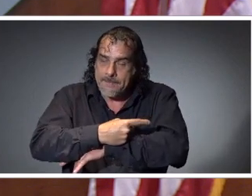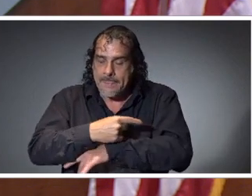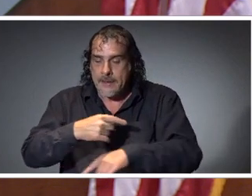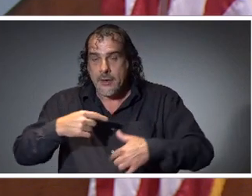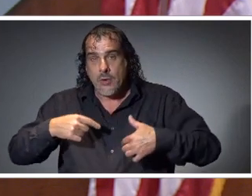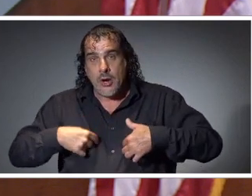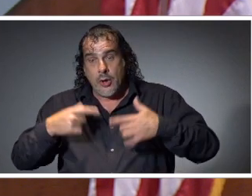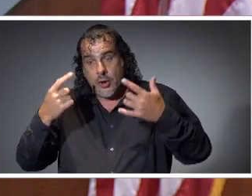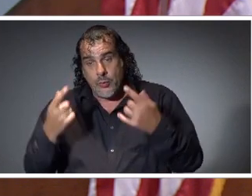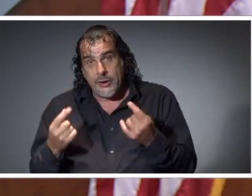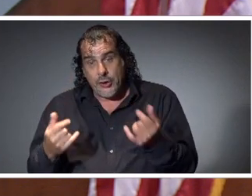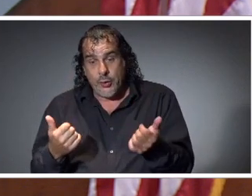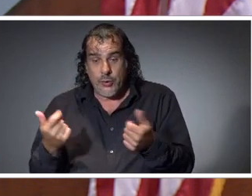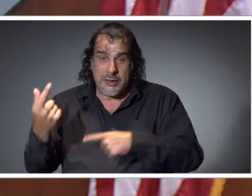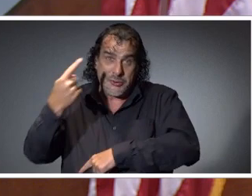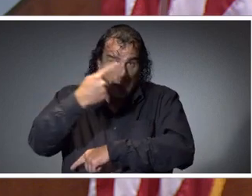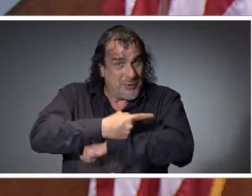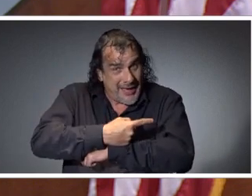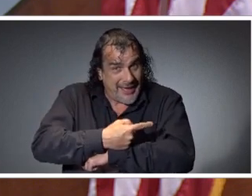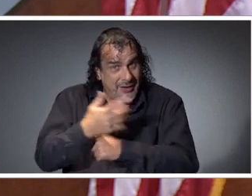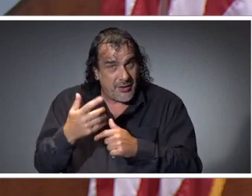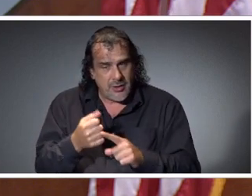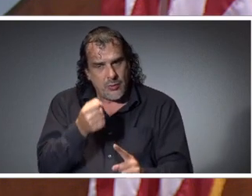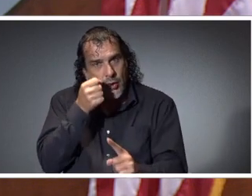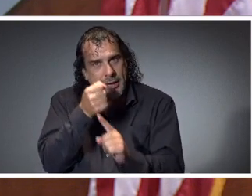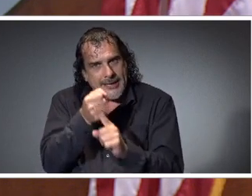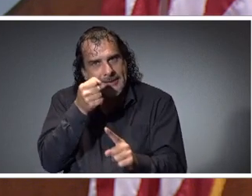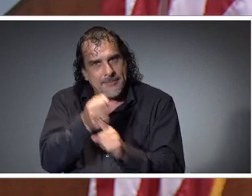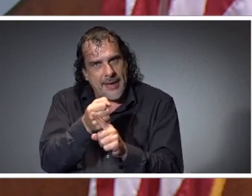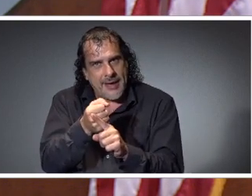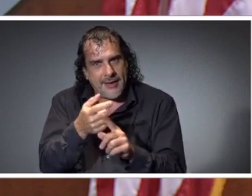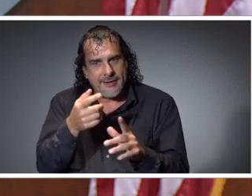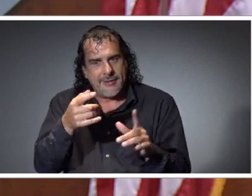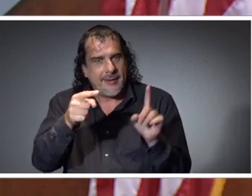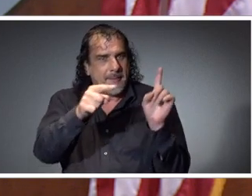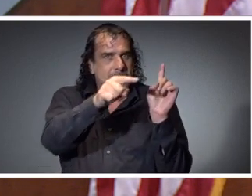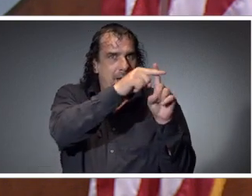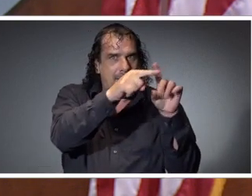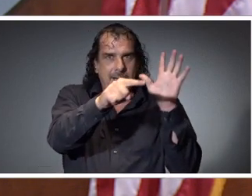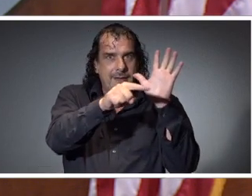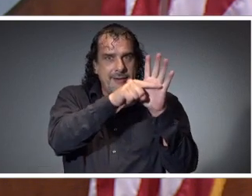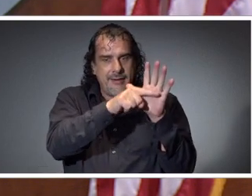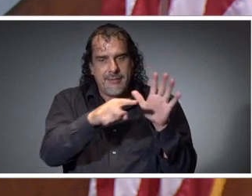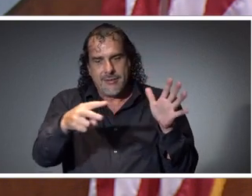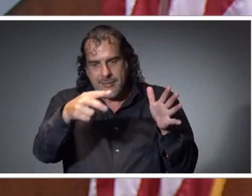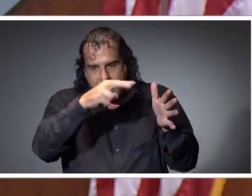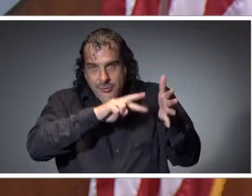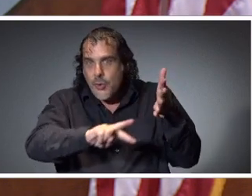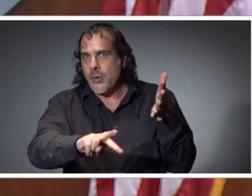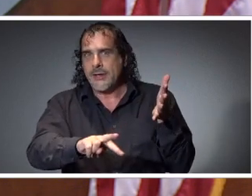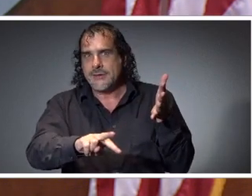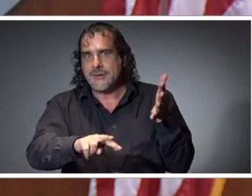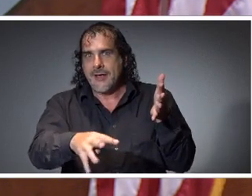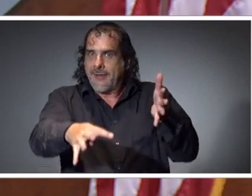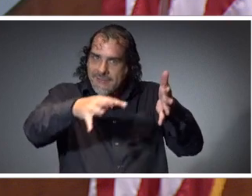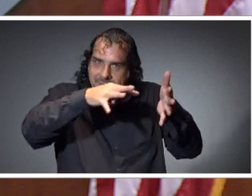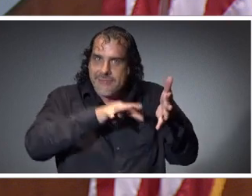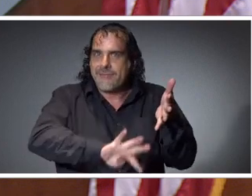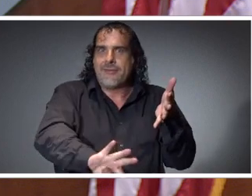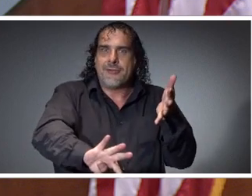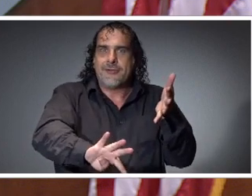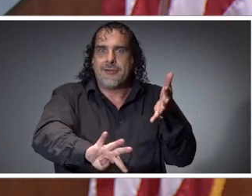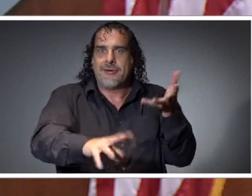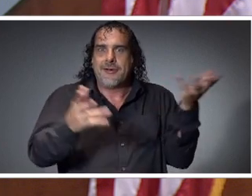we're doing today are going to have an impact on positive tests 2 weeks from now and 4 weeks from now. So